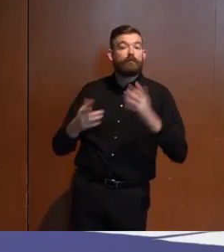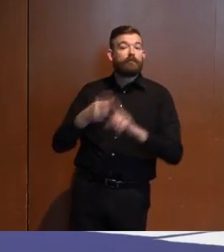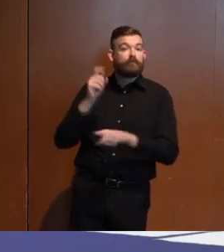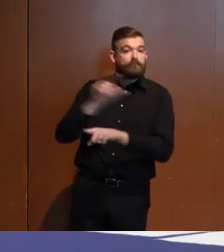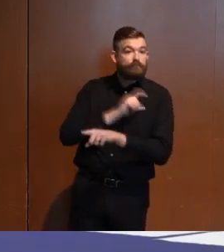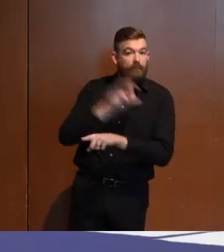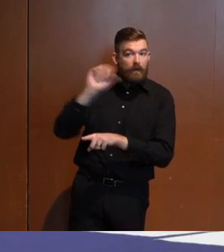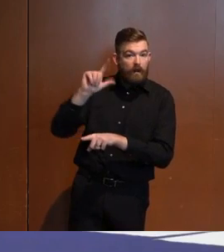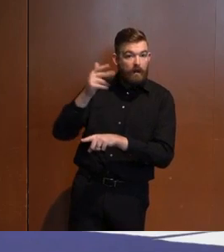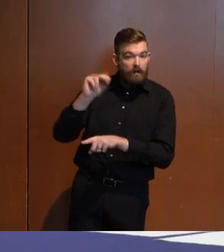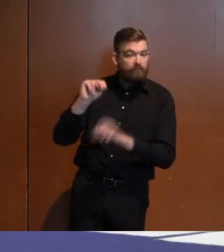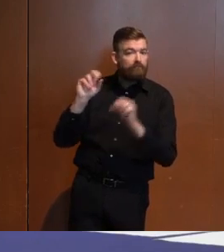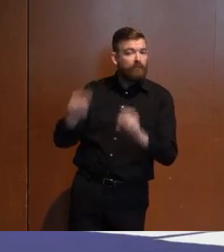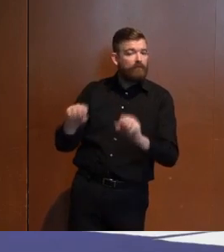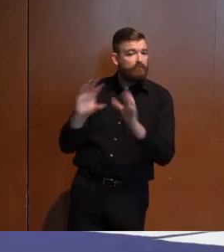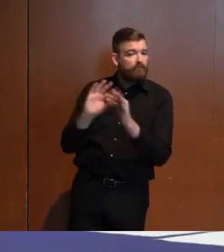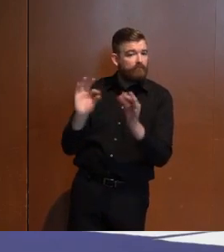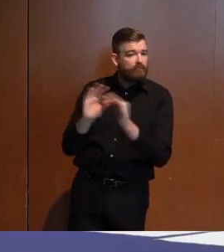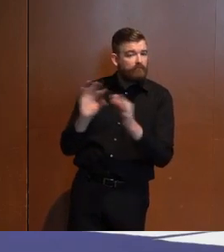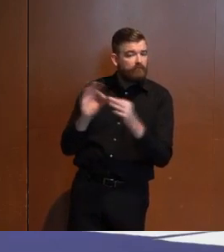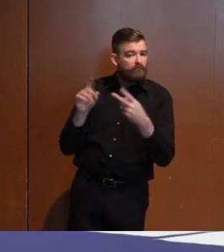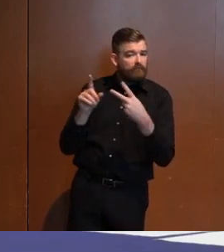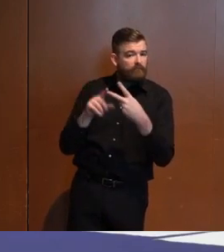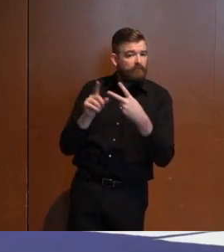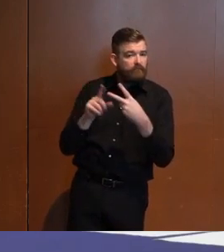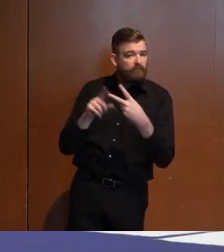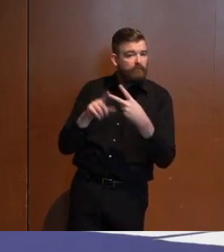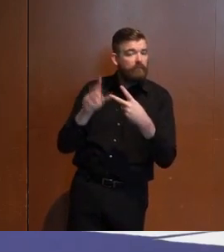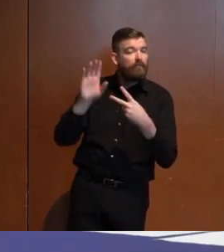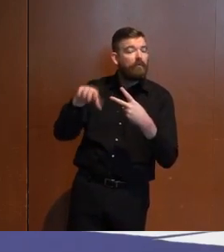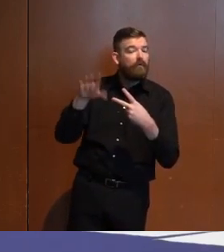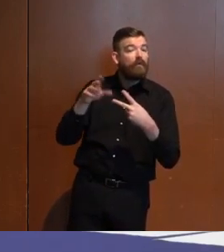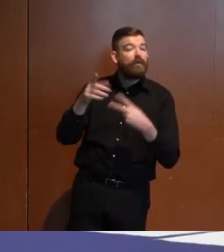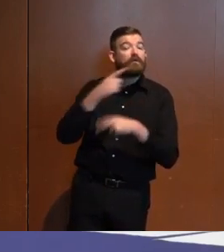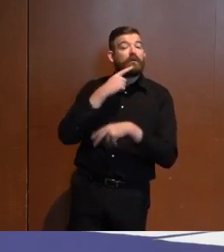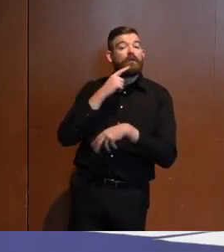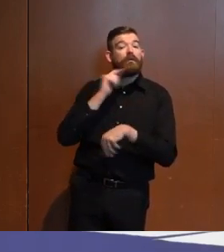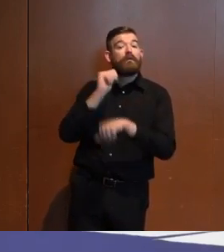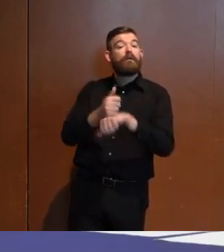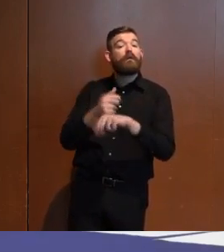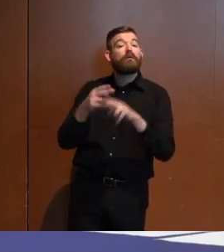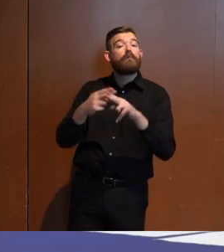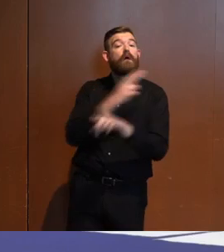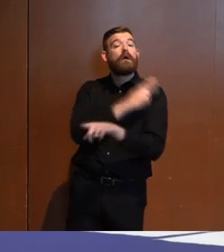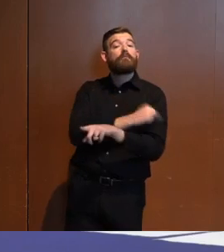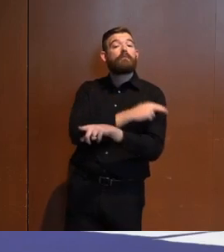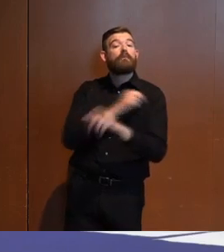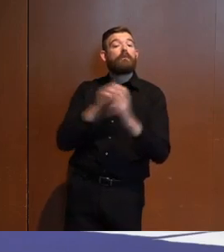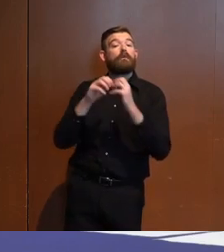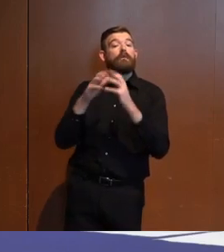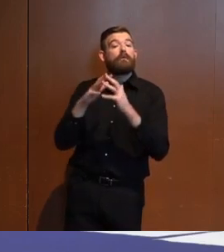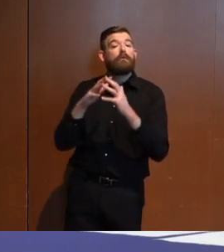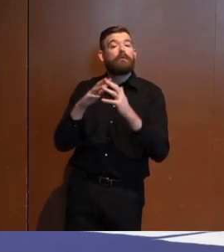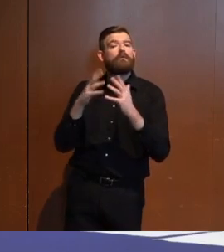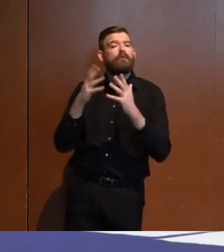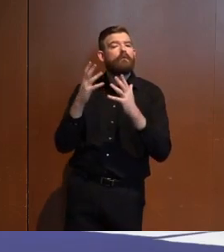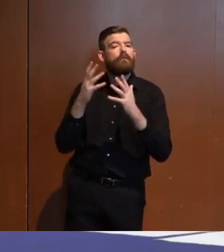specifically, you had mentioned these facilities can be built within days or weeks, or days and weeks, I believe you said.